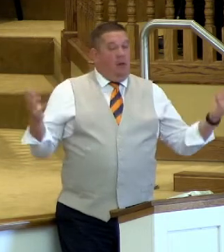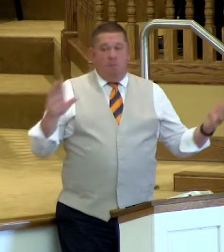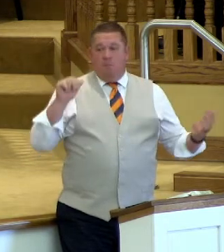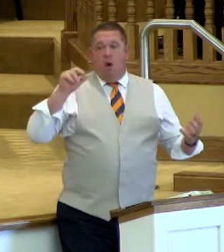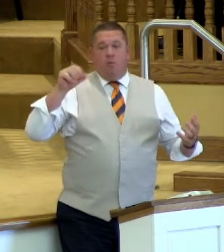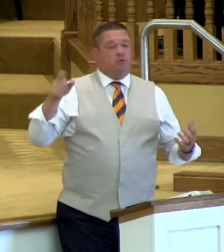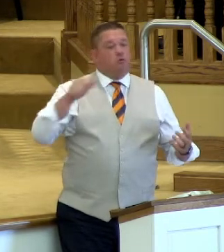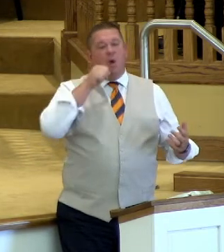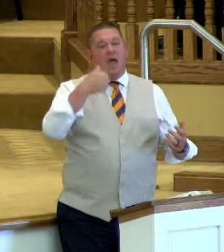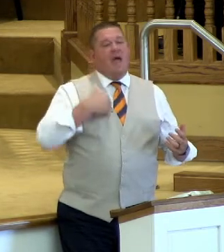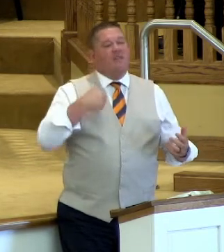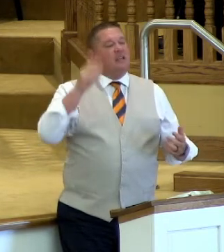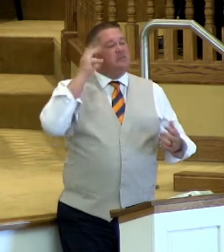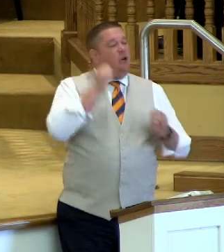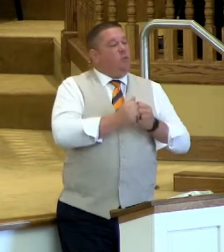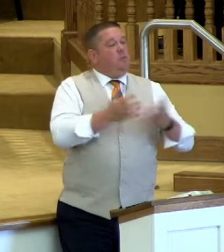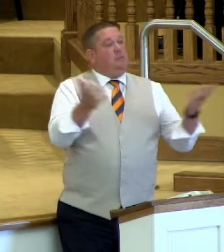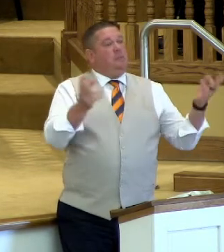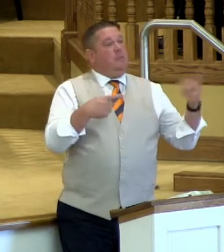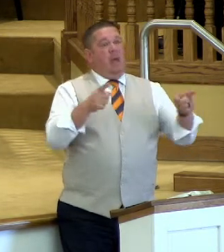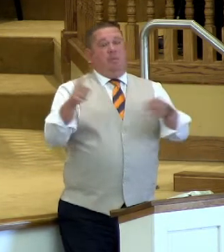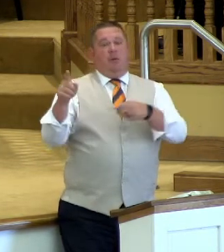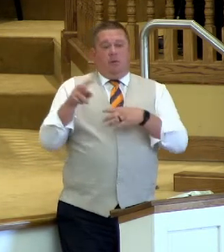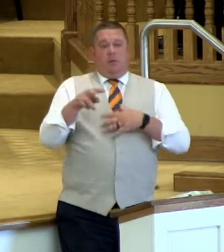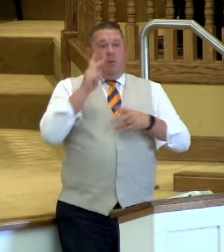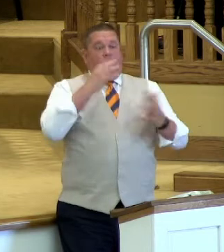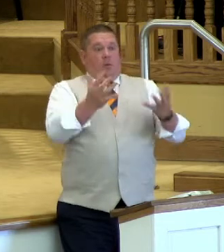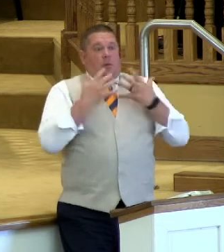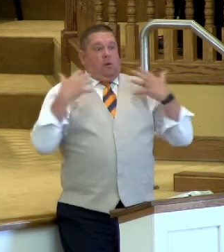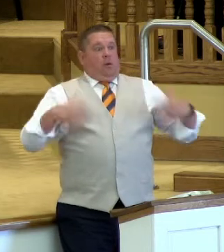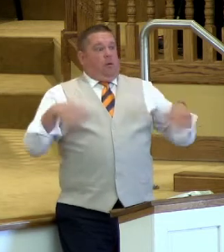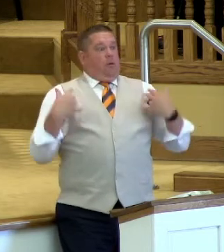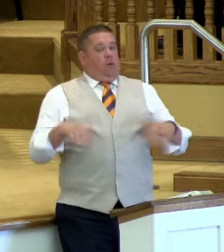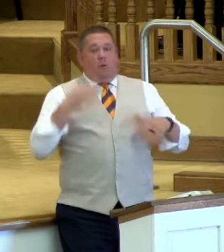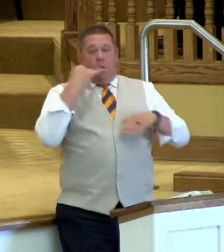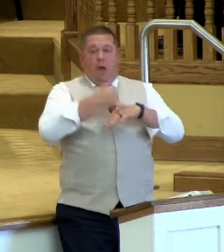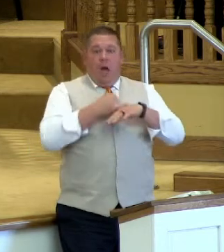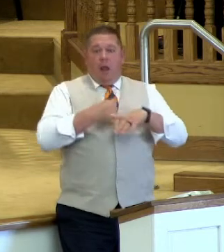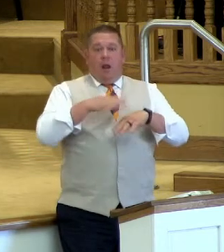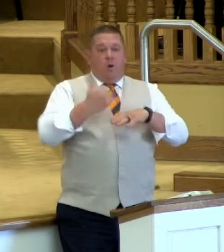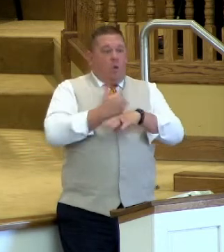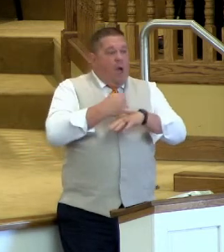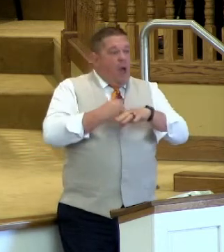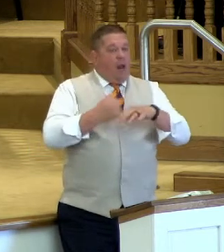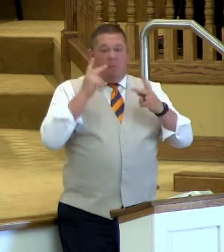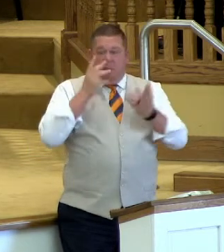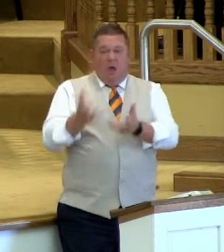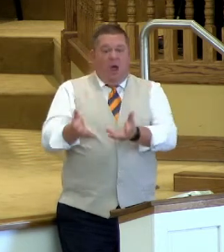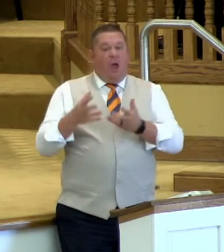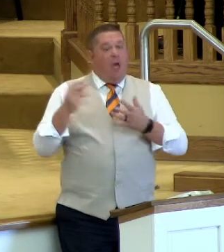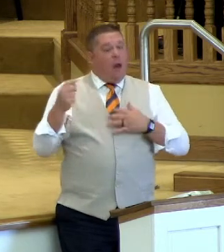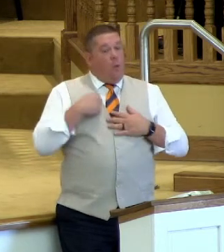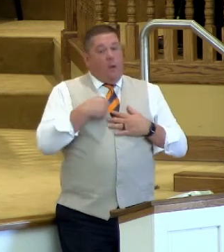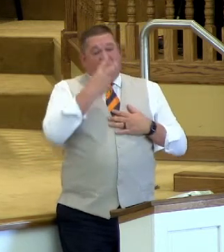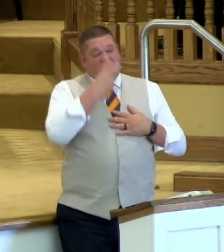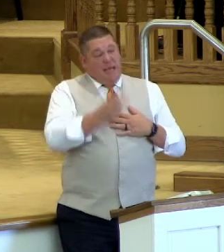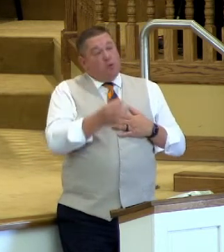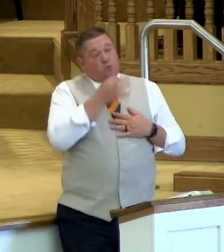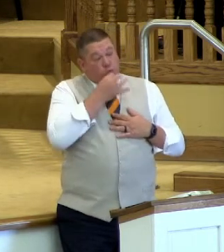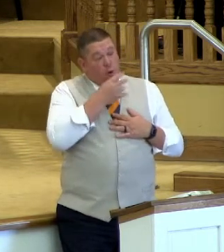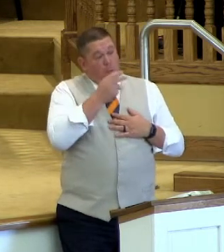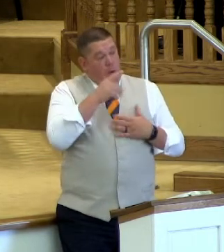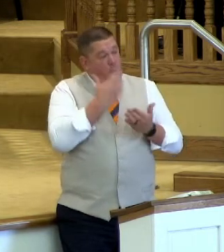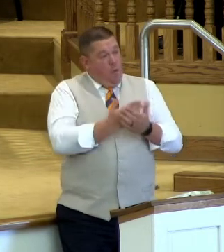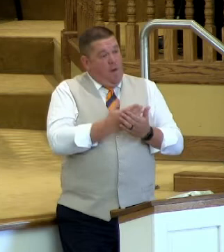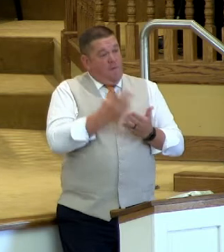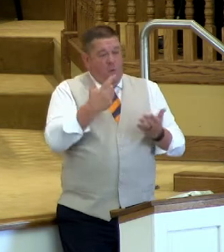They're barbarous. They don't have any experience with anything that's going on. They don't know any news, probably. They're just on the island. They see all these people here. And we see, as soon as Paul